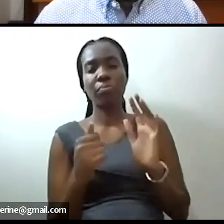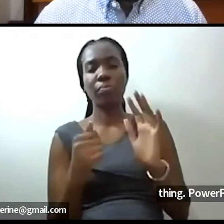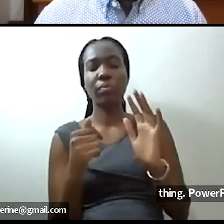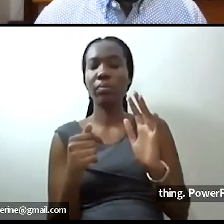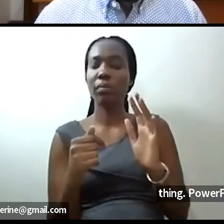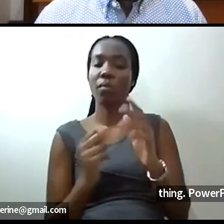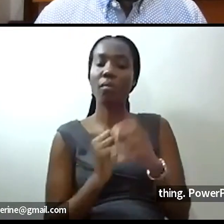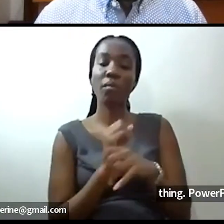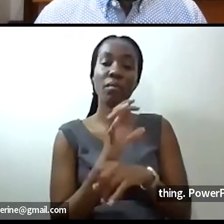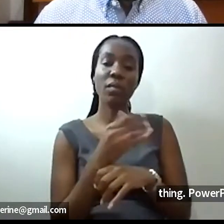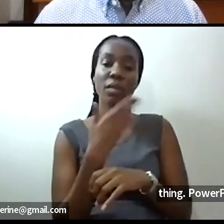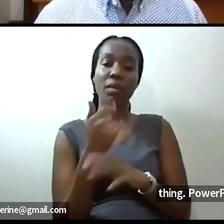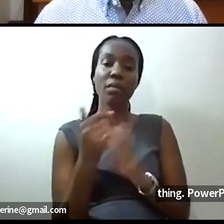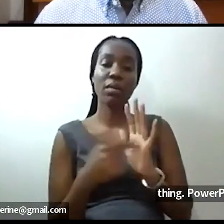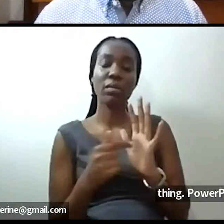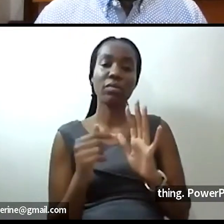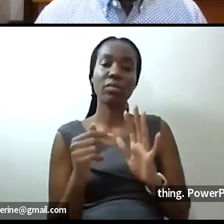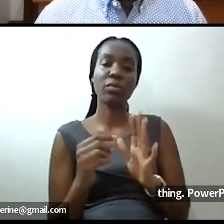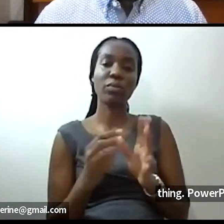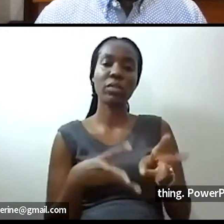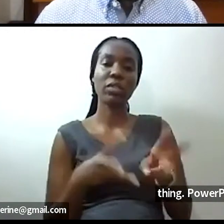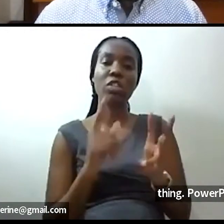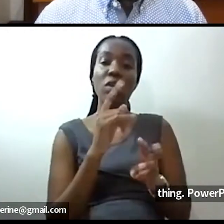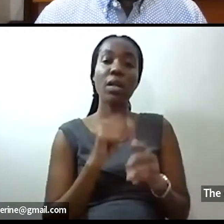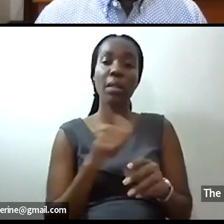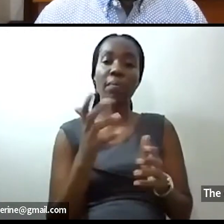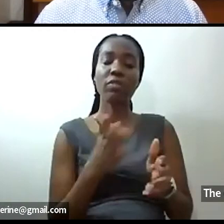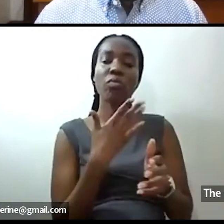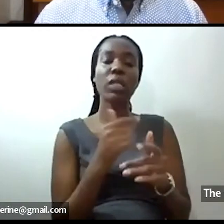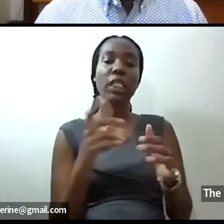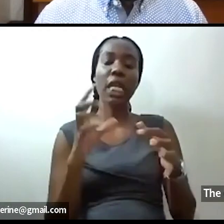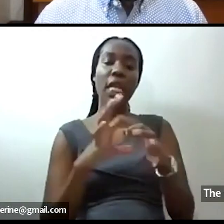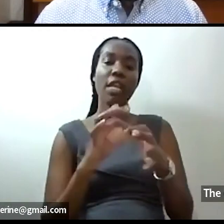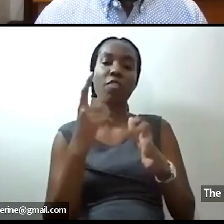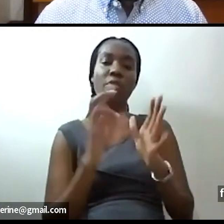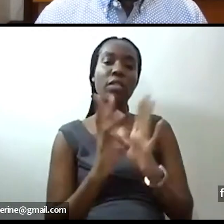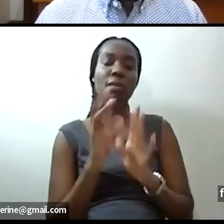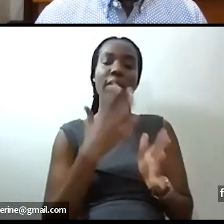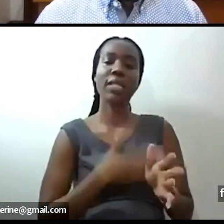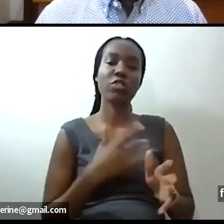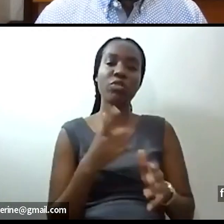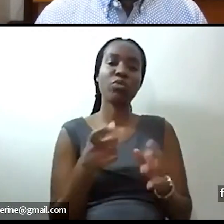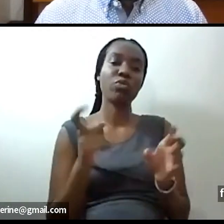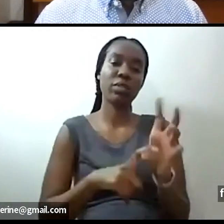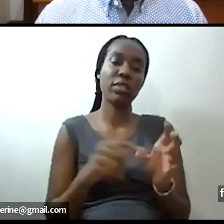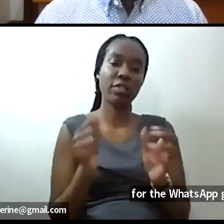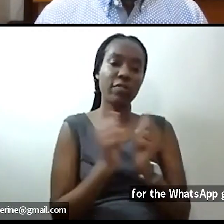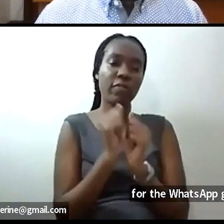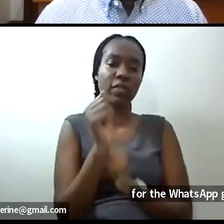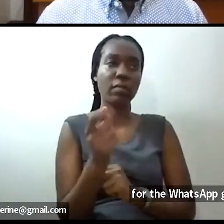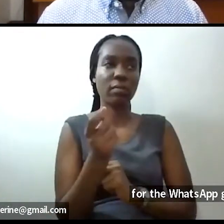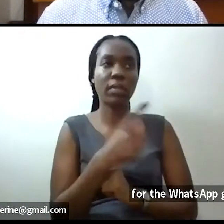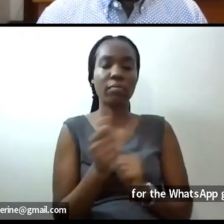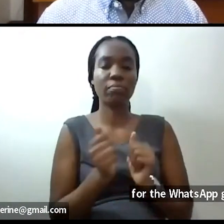Jacinta, somebody is asking for the WhatsApp group link. Maybe you can reshare it again. Please join us on the 15th of November for that dinner.